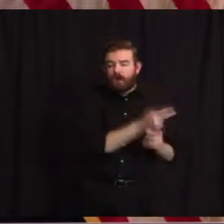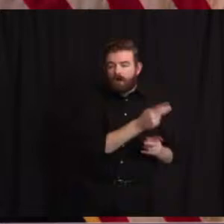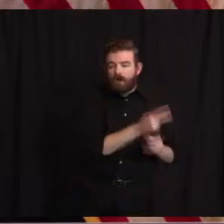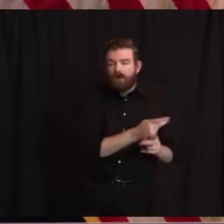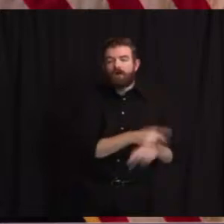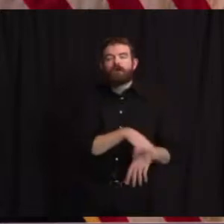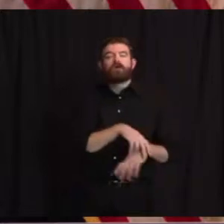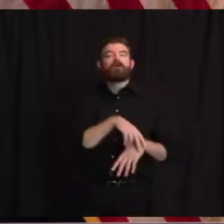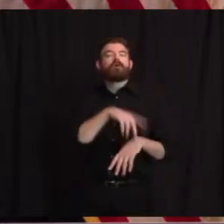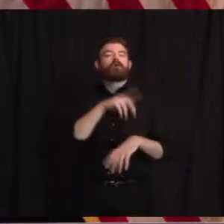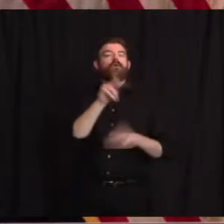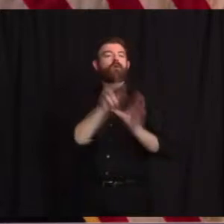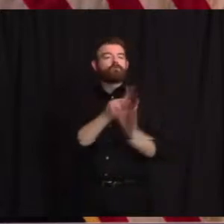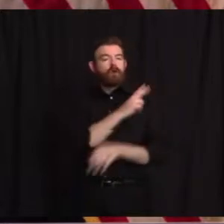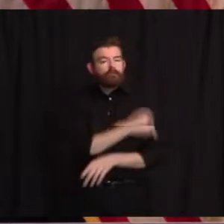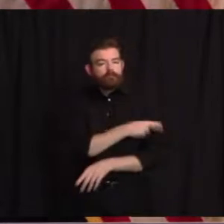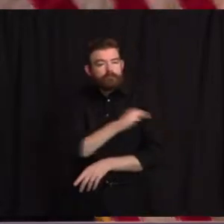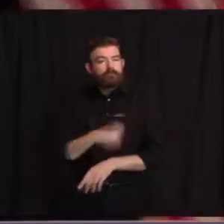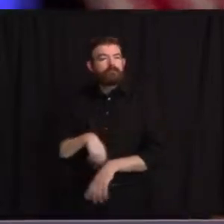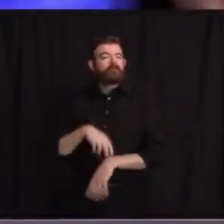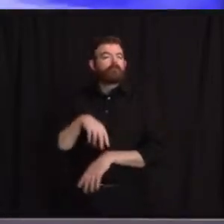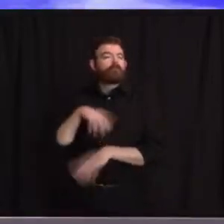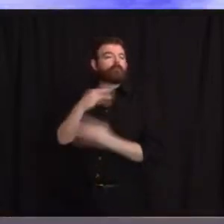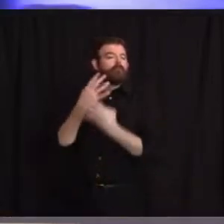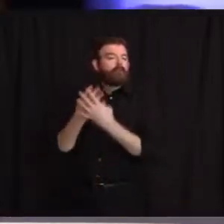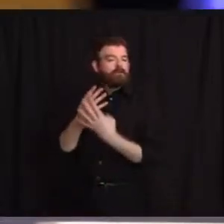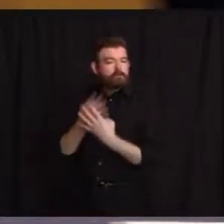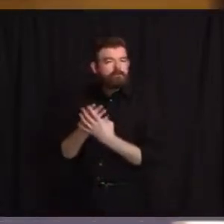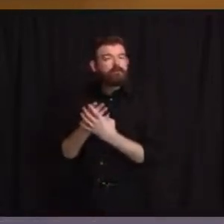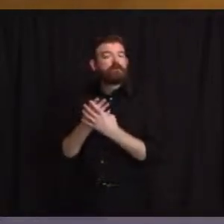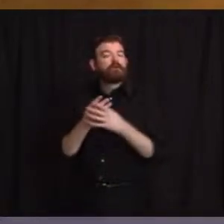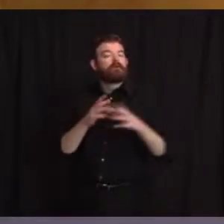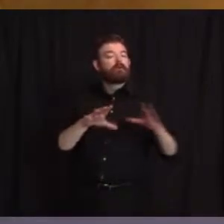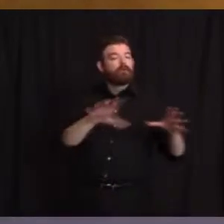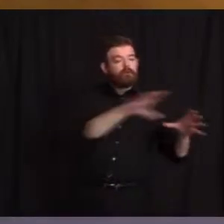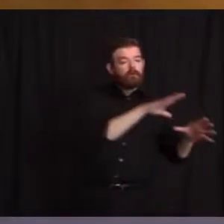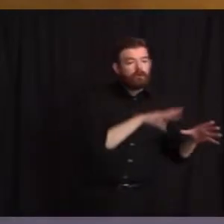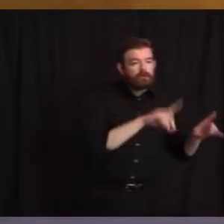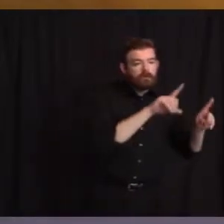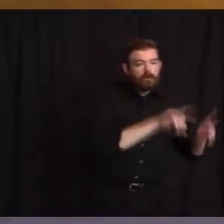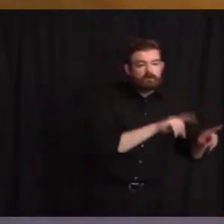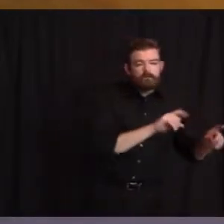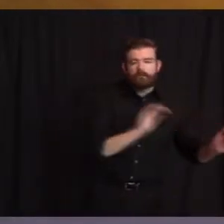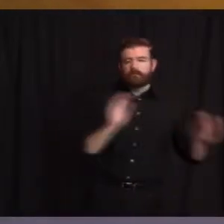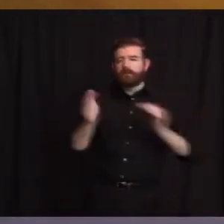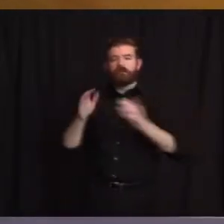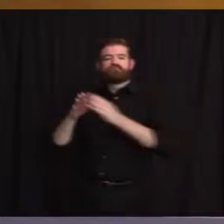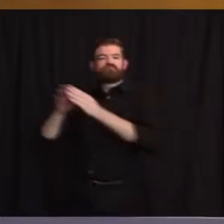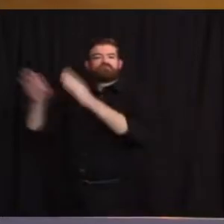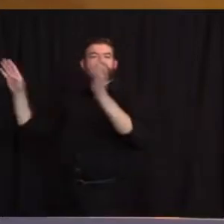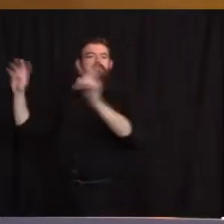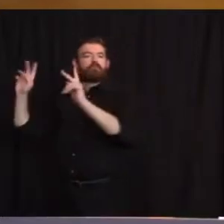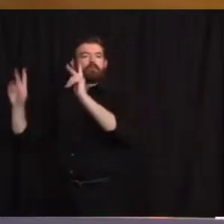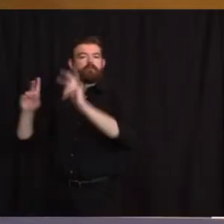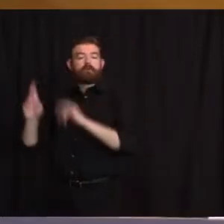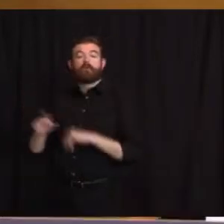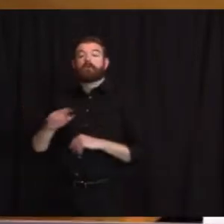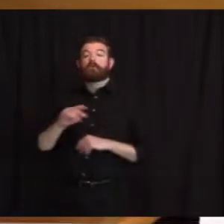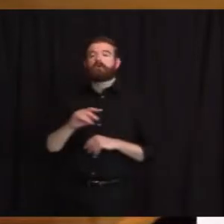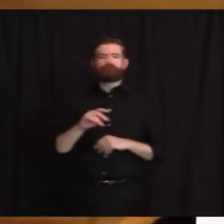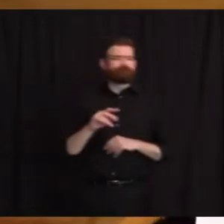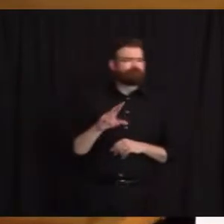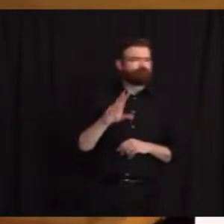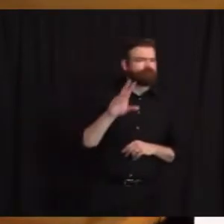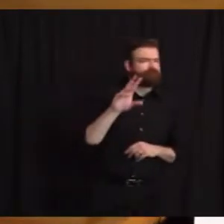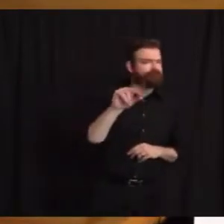Okay. Judy? Yeah, I don't have comparisons to the general population. And you want outbreaks in psychiatric and, I